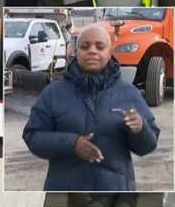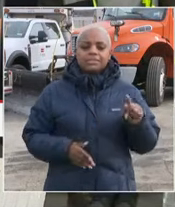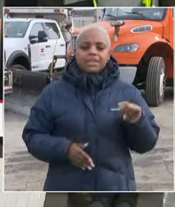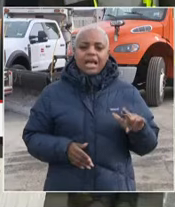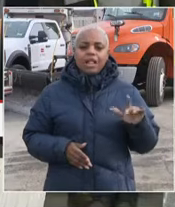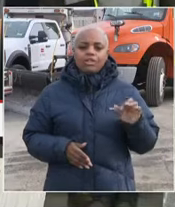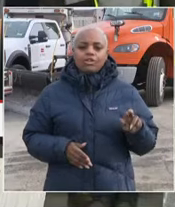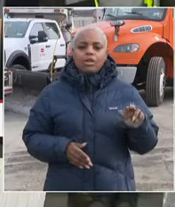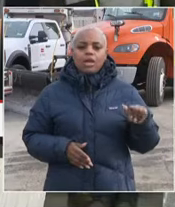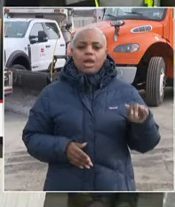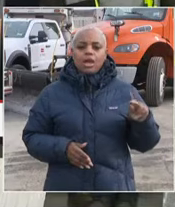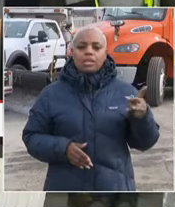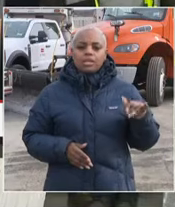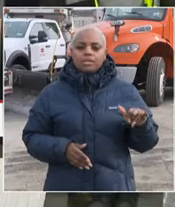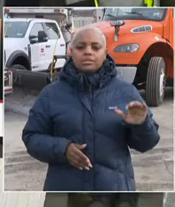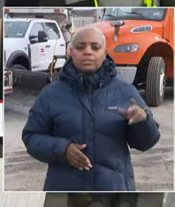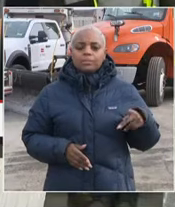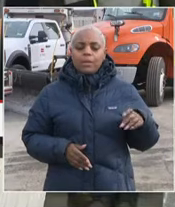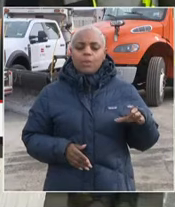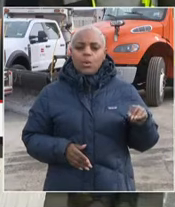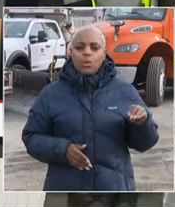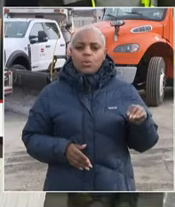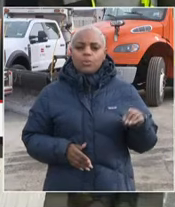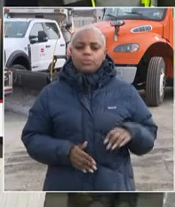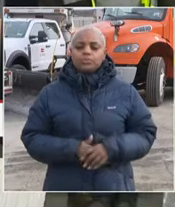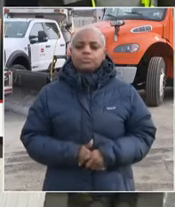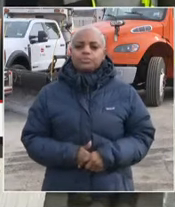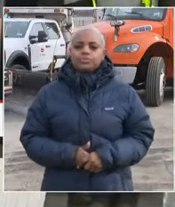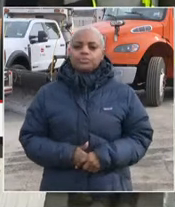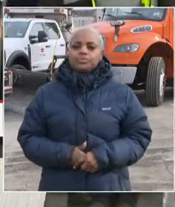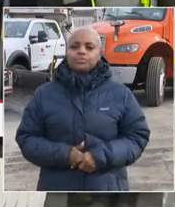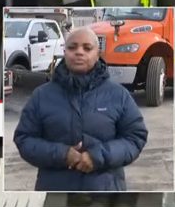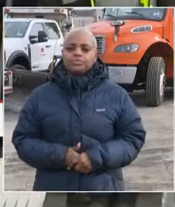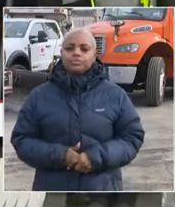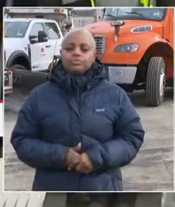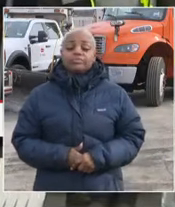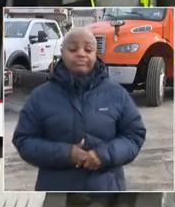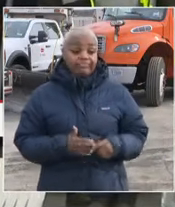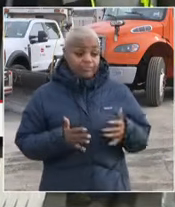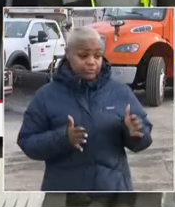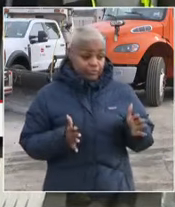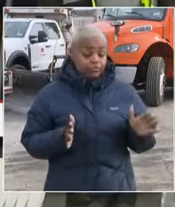of Pepco, Tyler Anthony, and they will be able to take a few questions. Thank you.